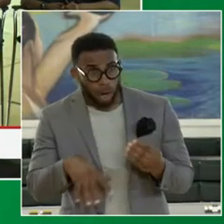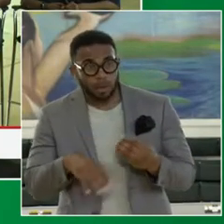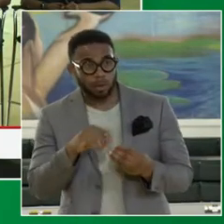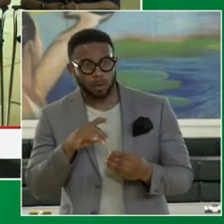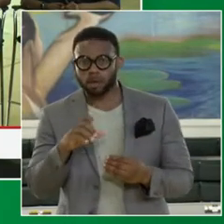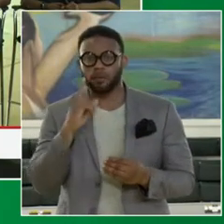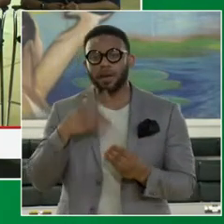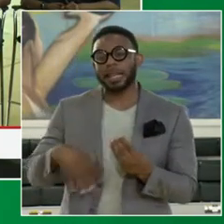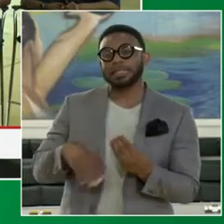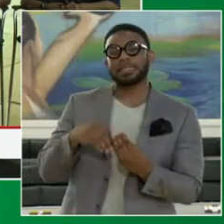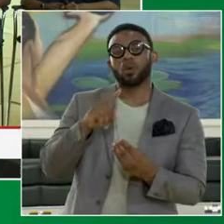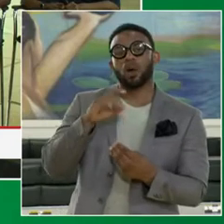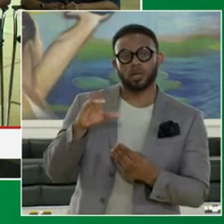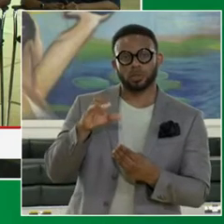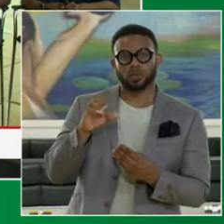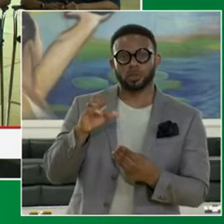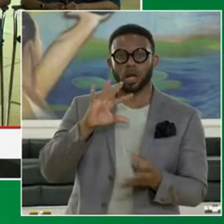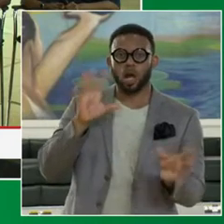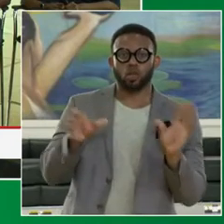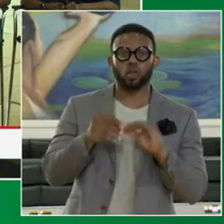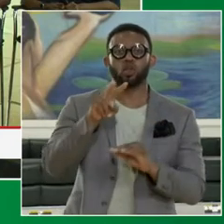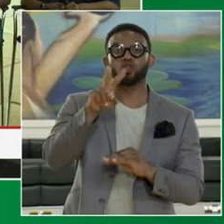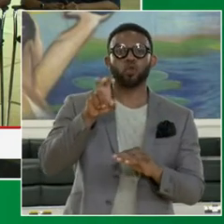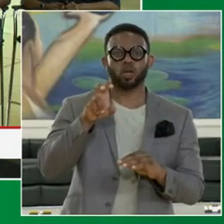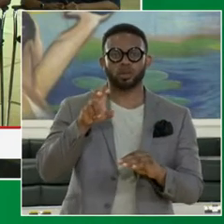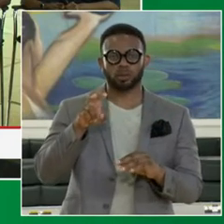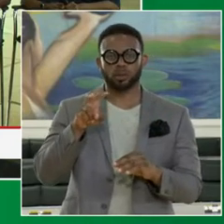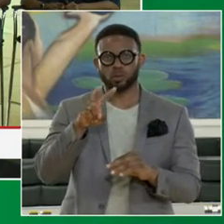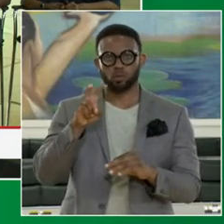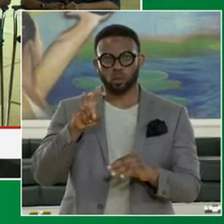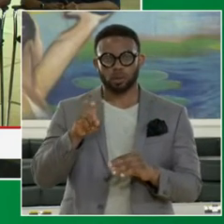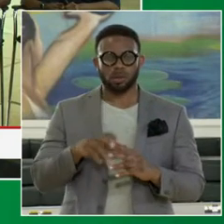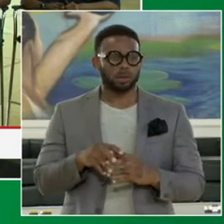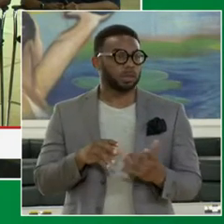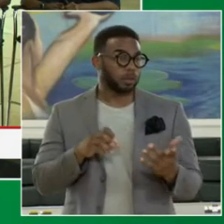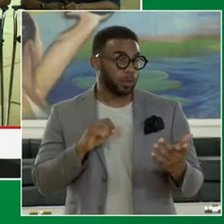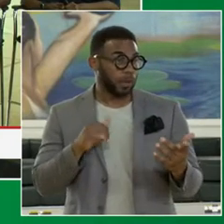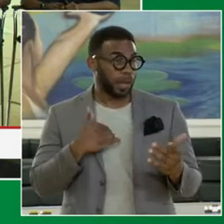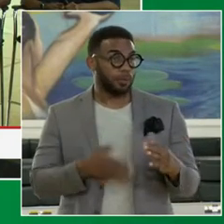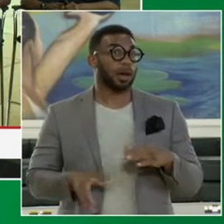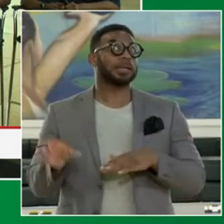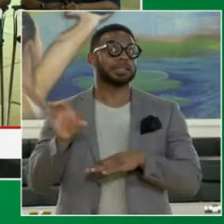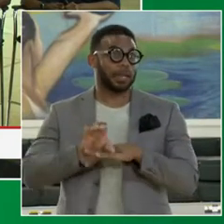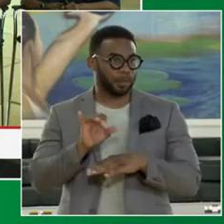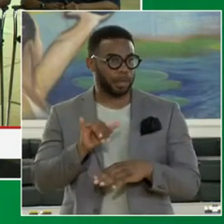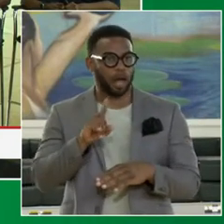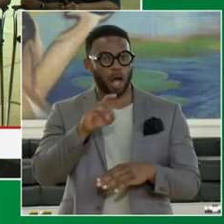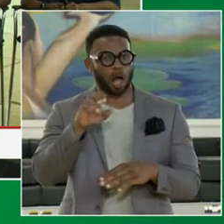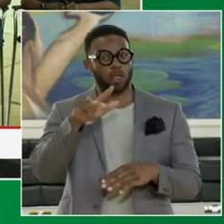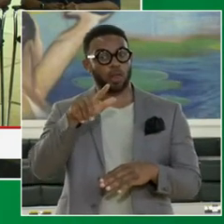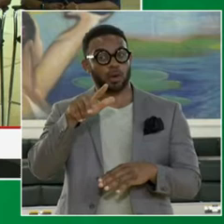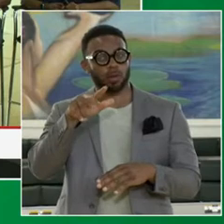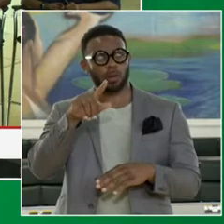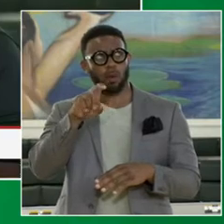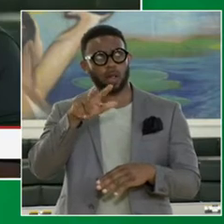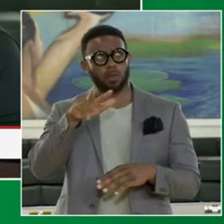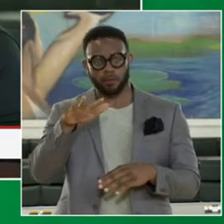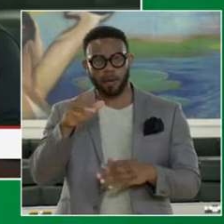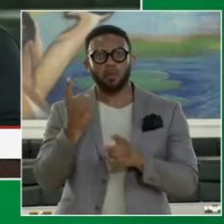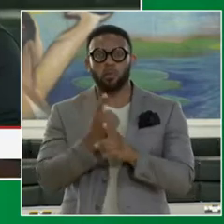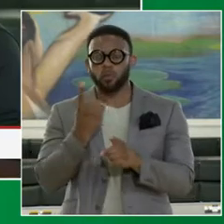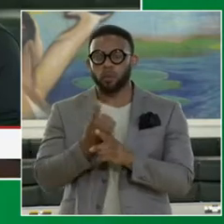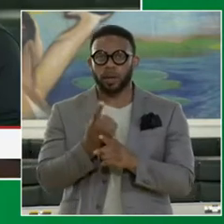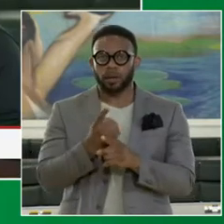100? For an additional 100. So that'd be a total of 200 for us. Okay. And then we have, on top of that, 135